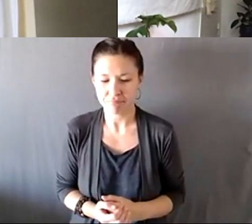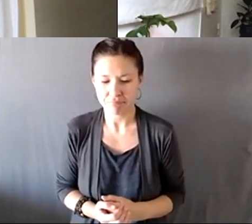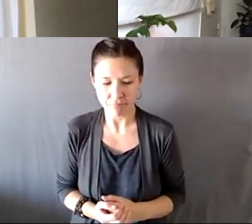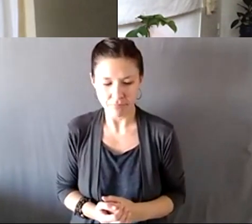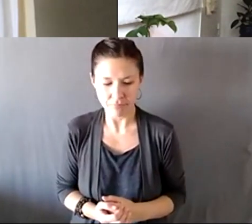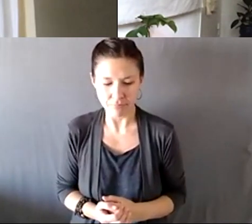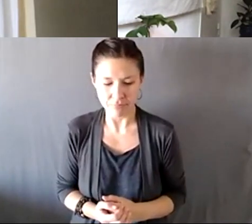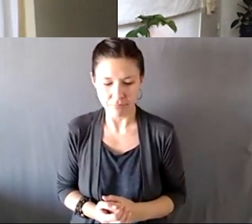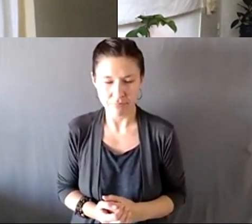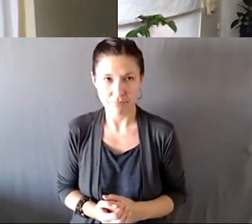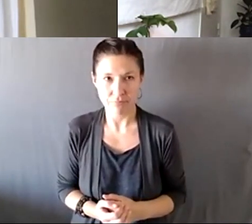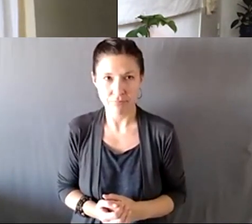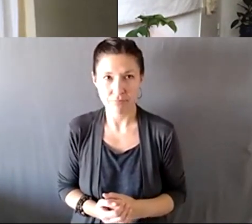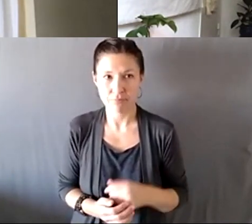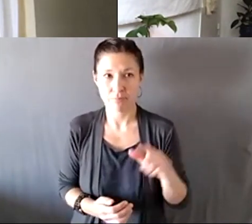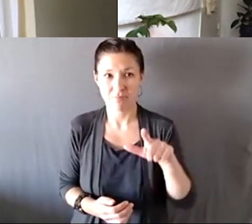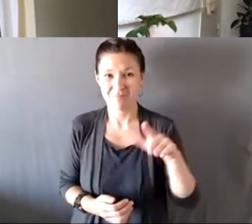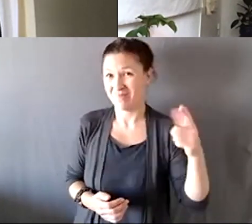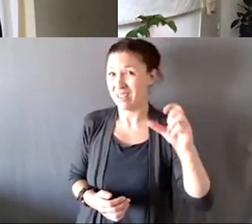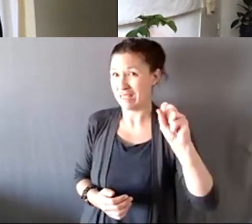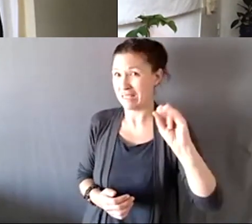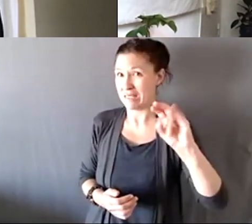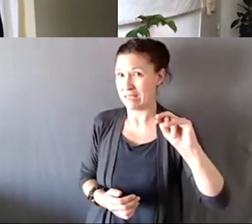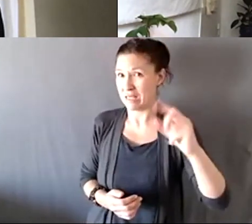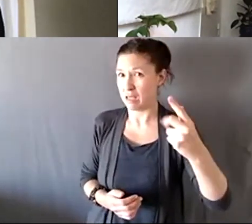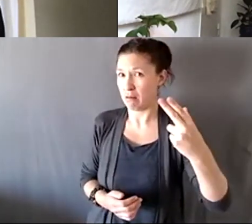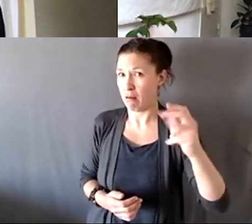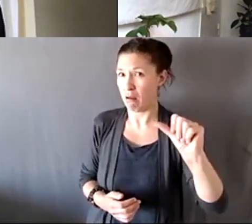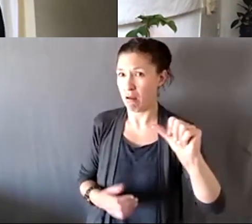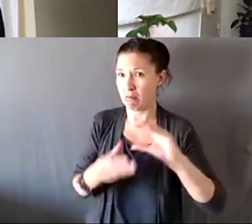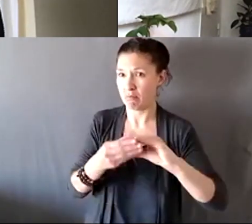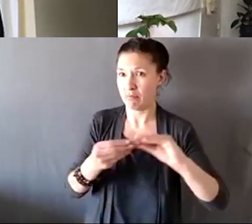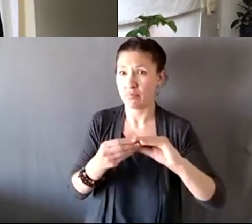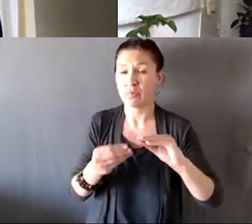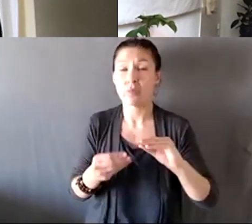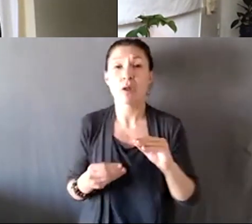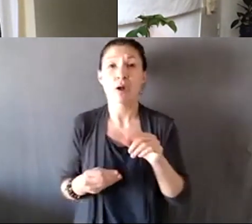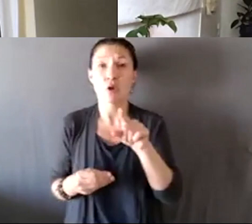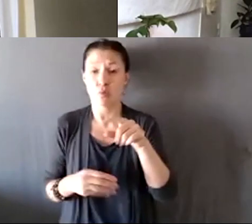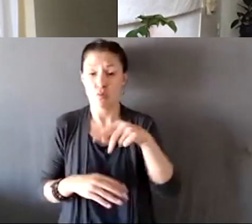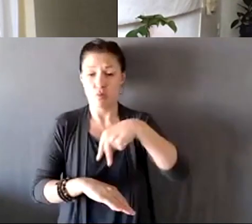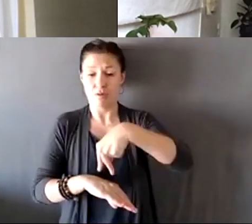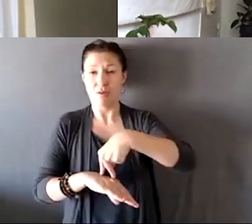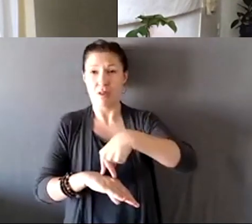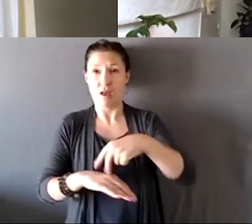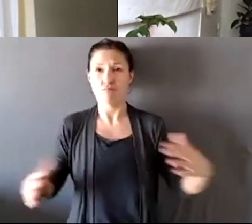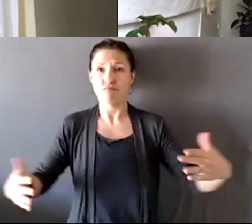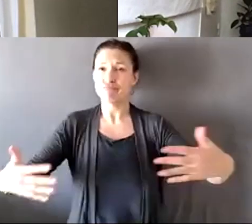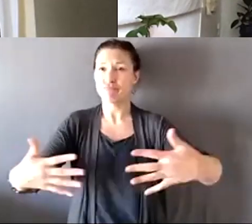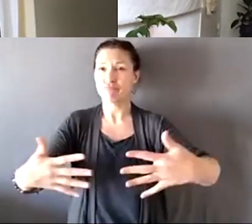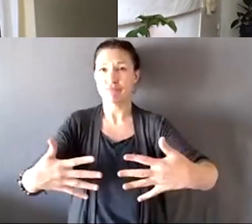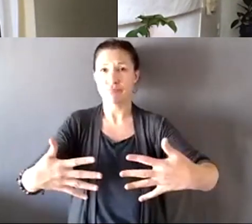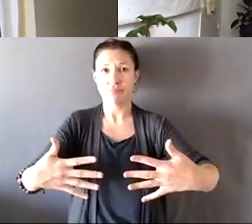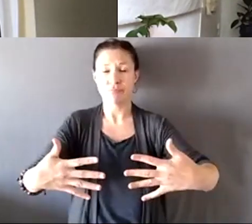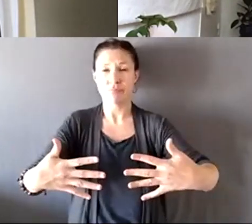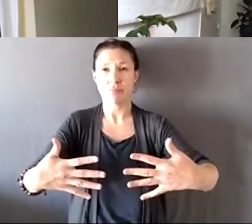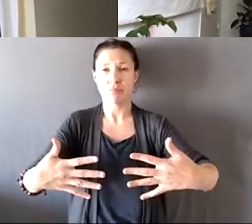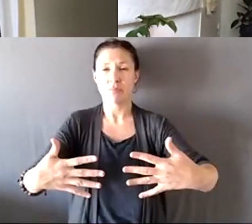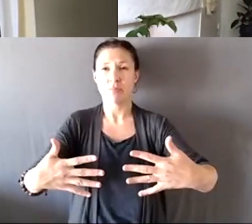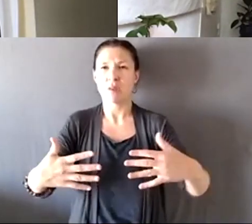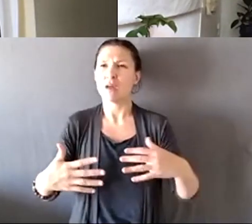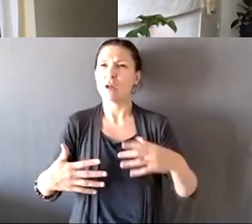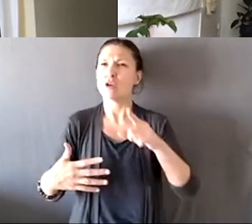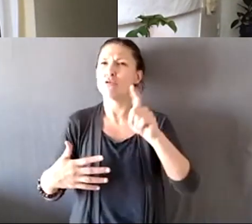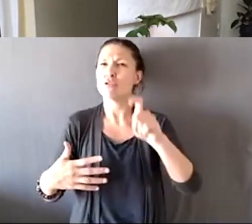So as you hold this pose, we're going to invite you to scan your body, moving along